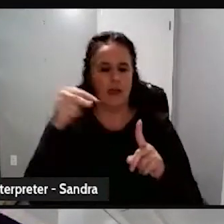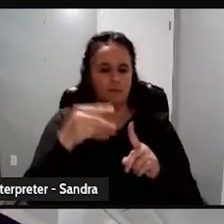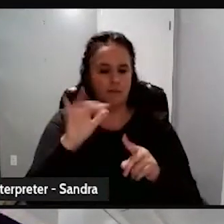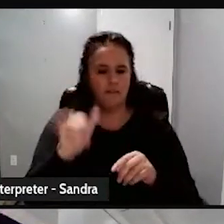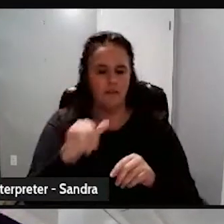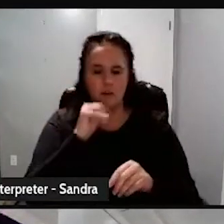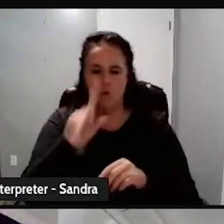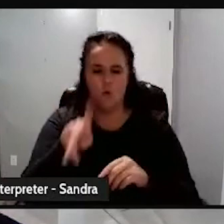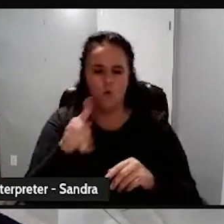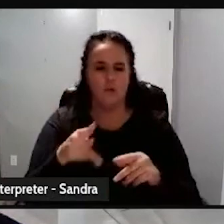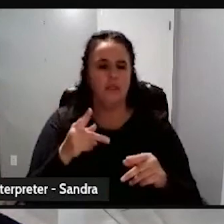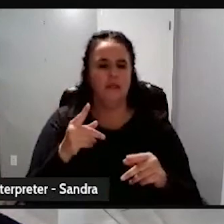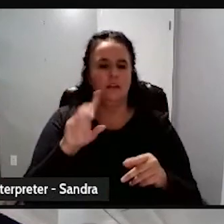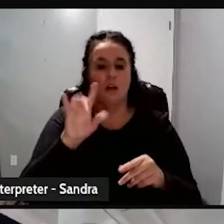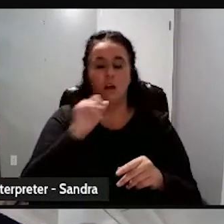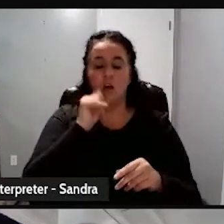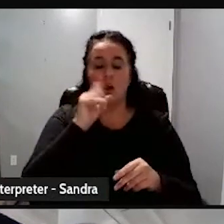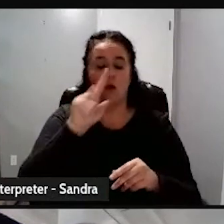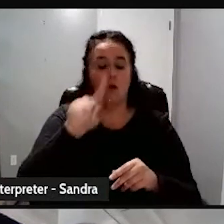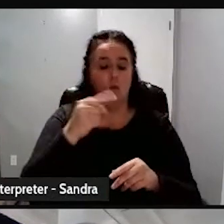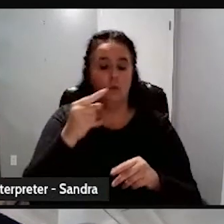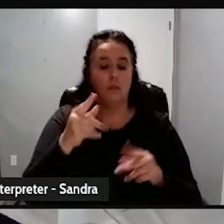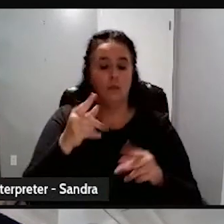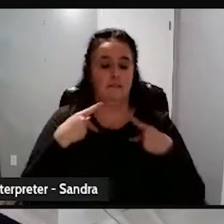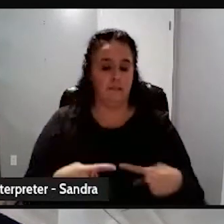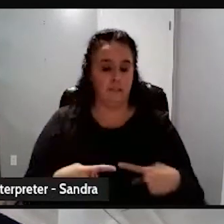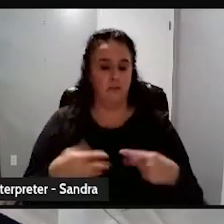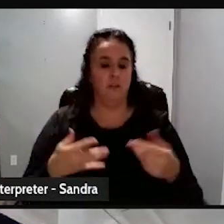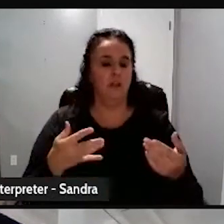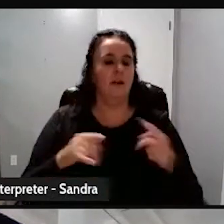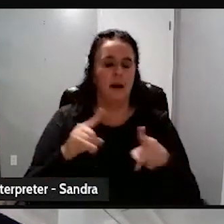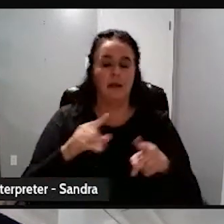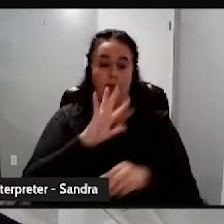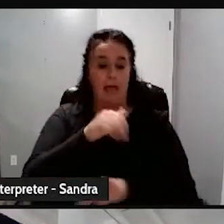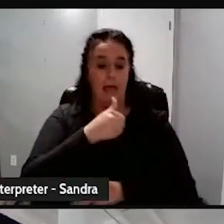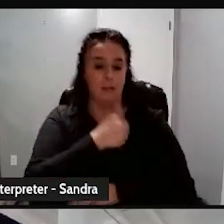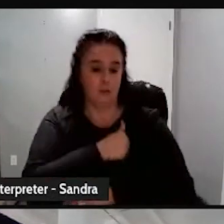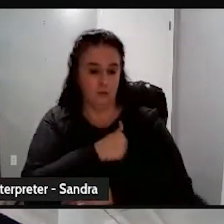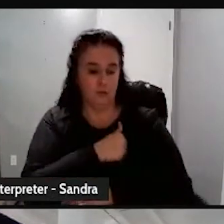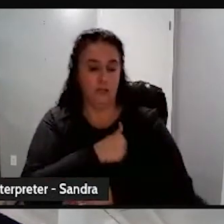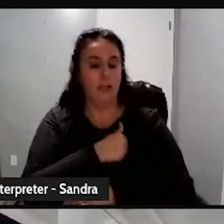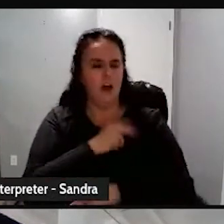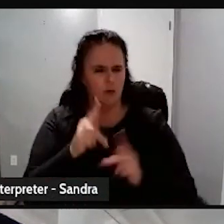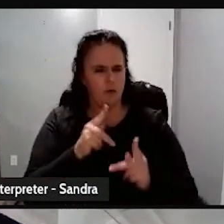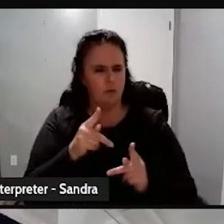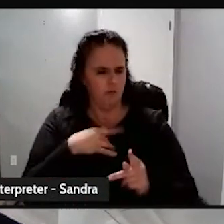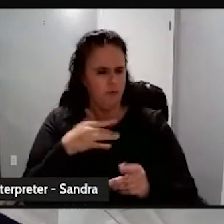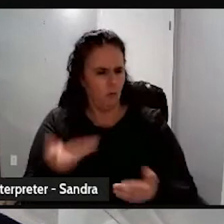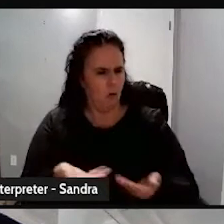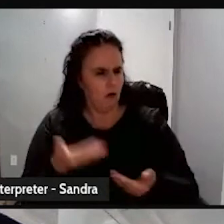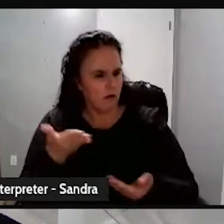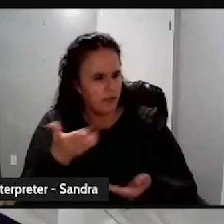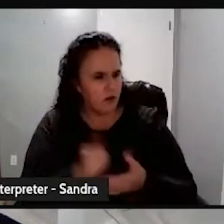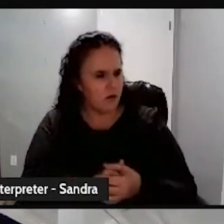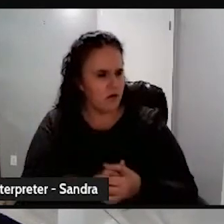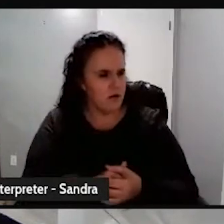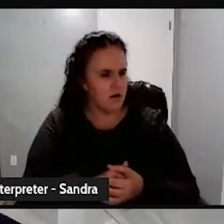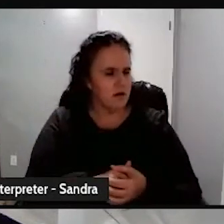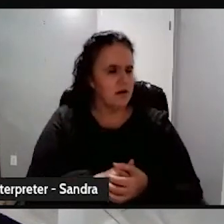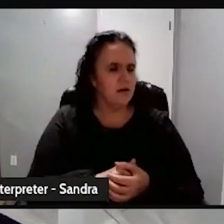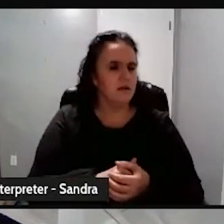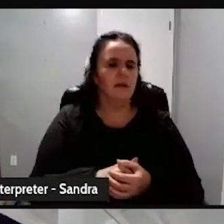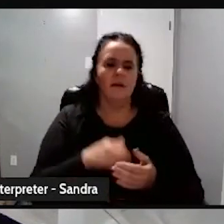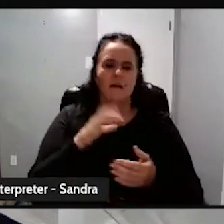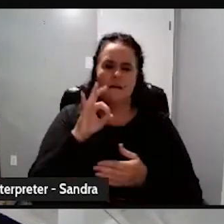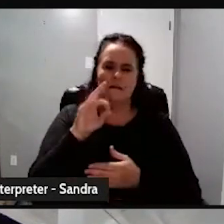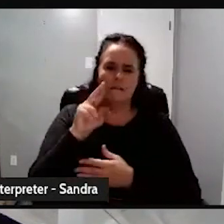physical aspect, but attitudinal issues. Are people welcome there? Are there funds for